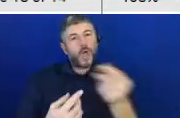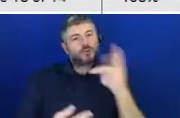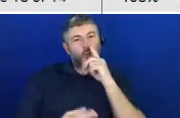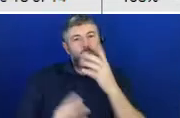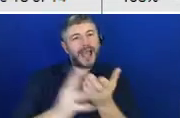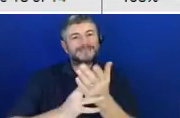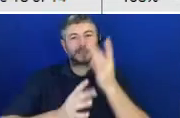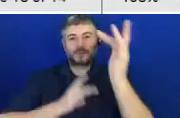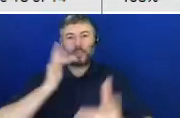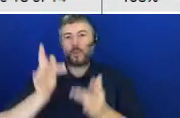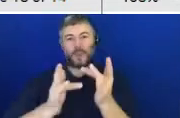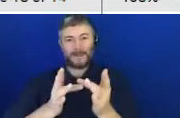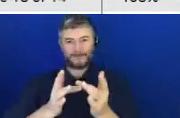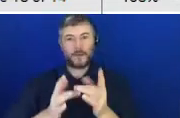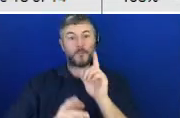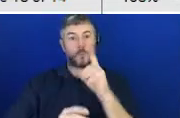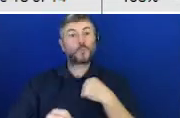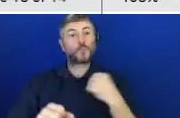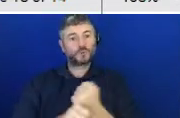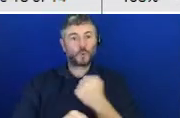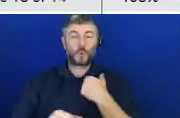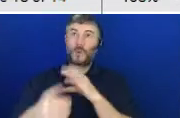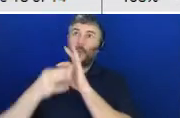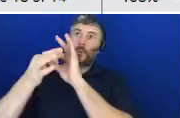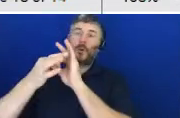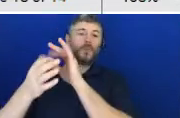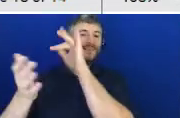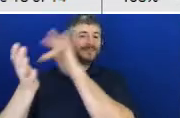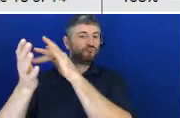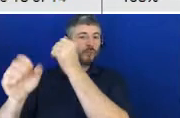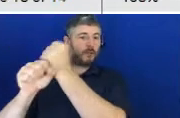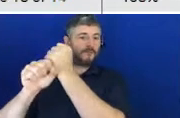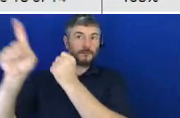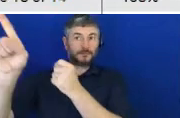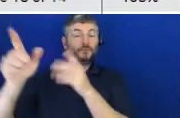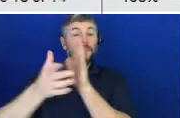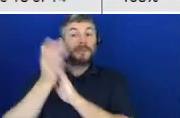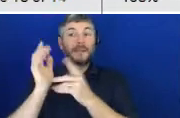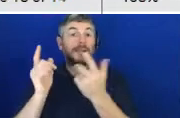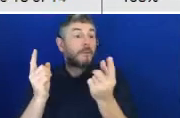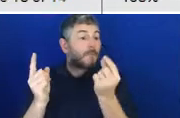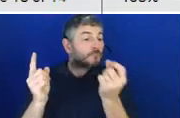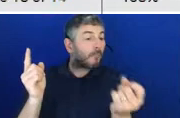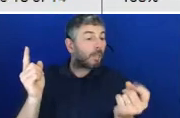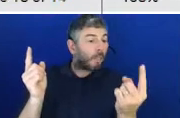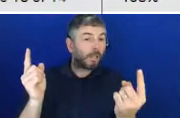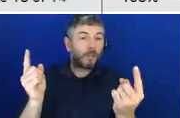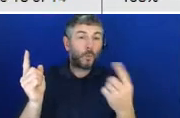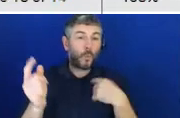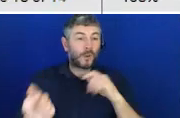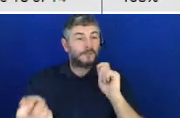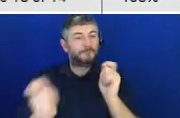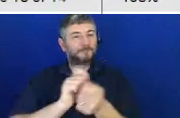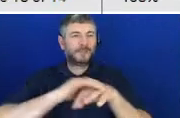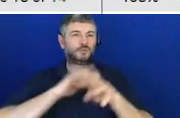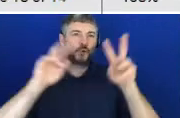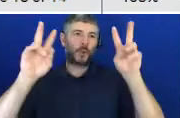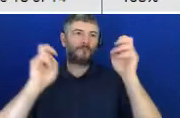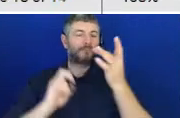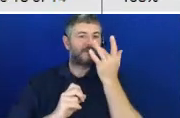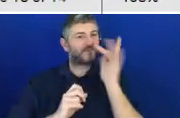what we have done is we've worked with central government to make sure that where possible, we get everything on what they call the virtual